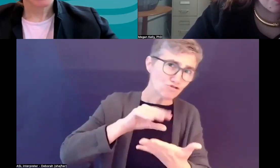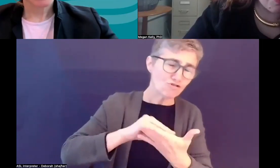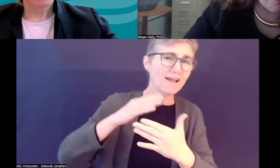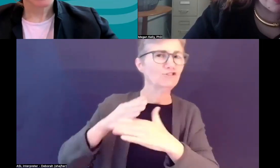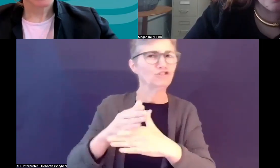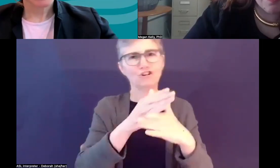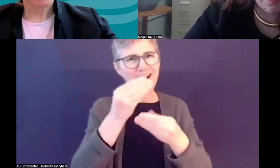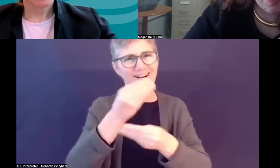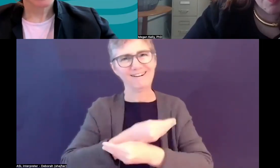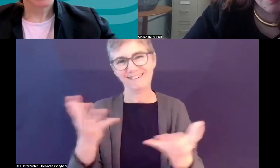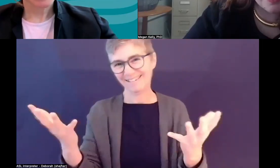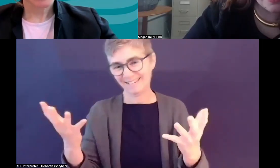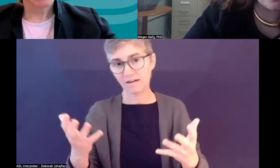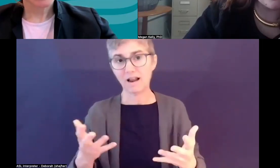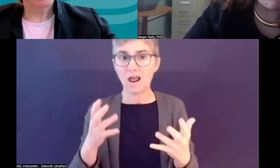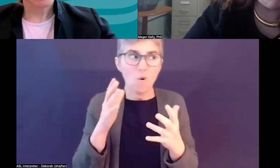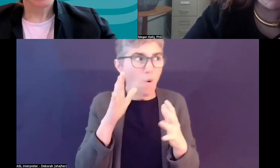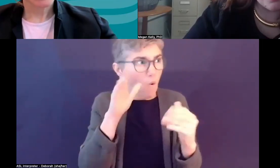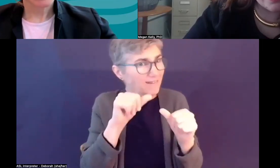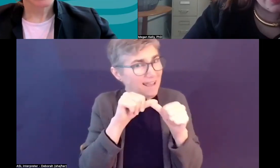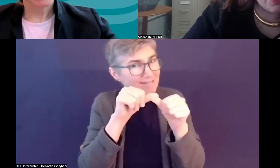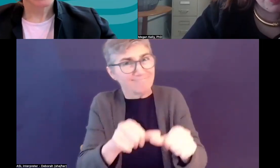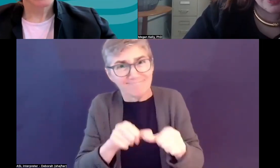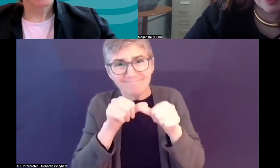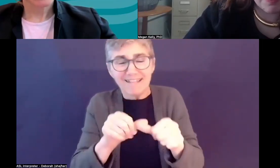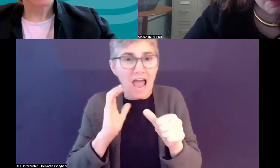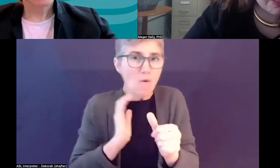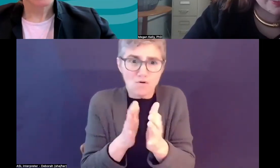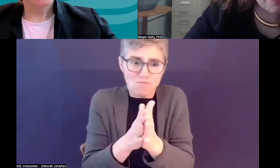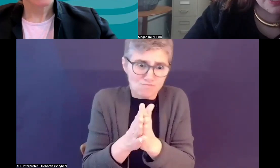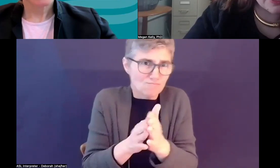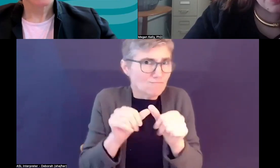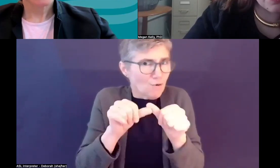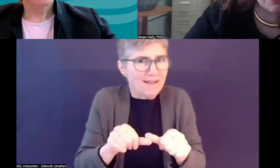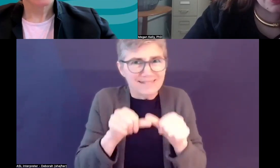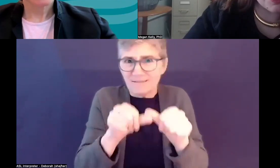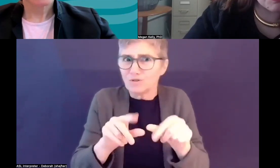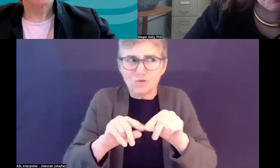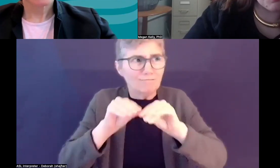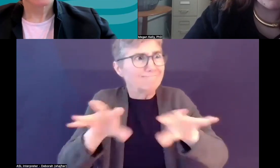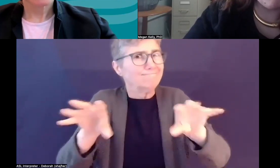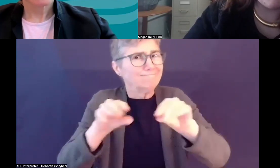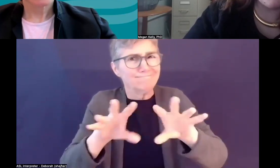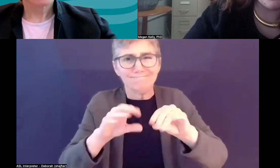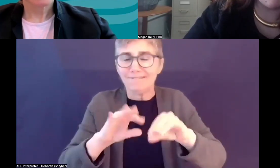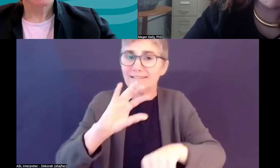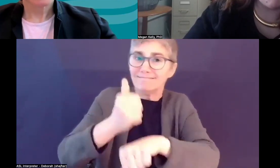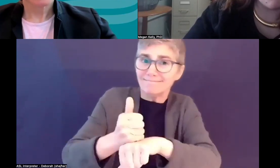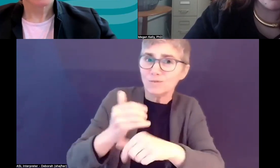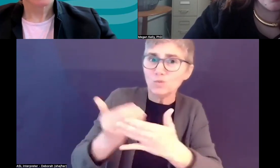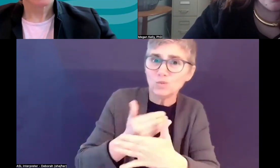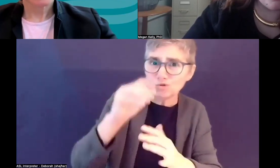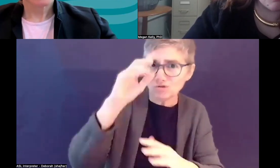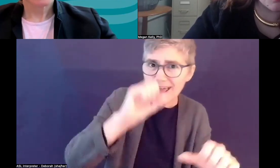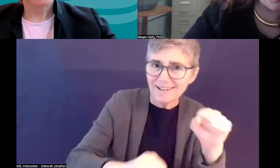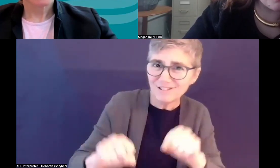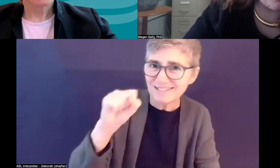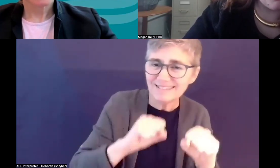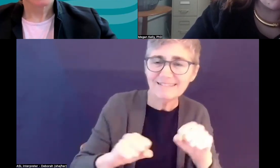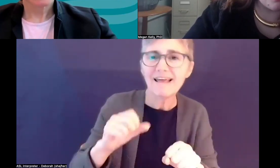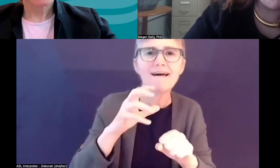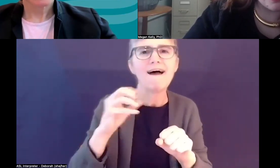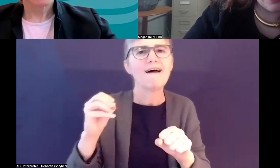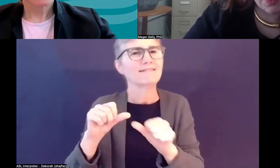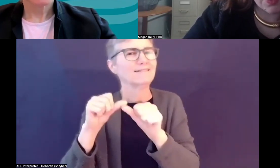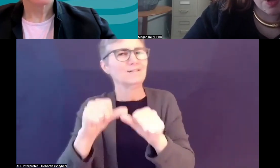forward our momentum from today's conference. We can implement some of these new strategies we learned about today in our work, and also